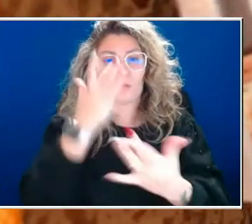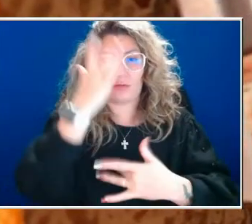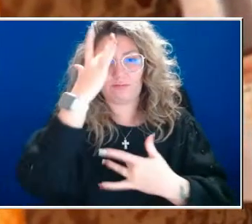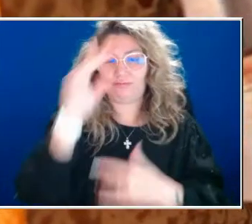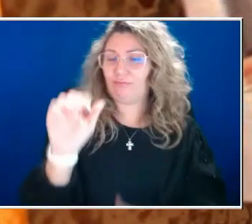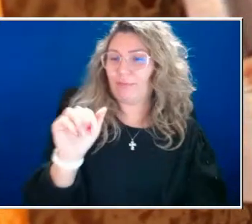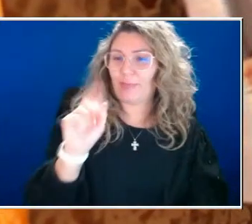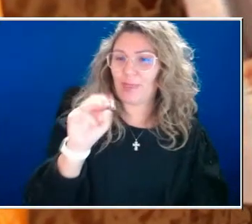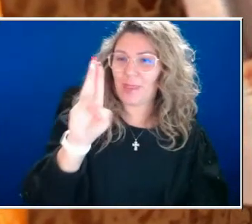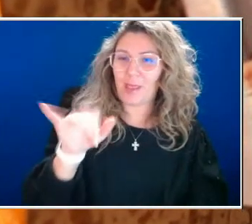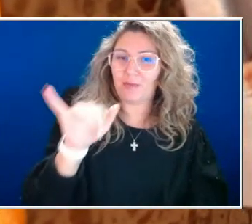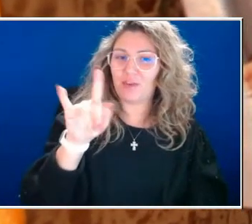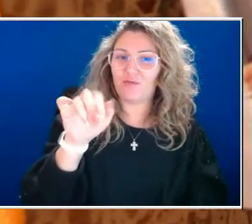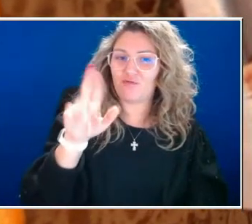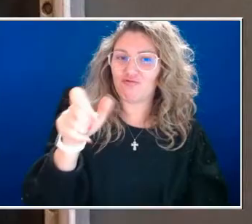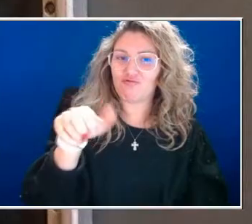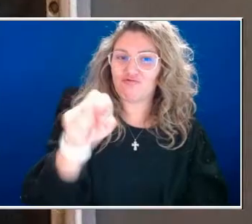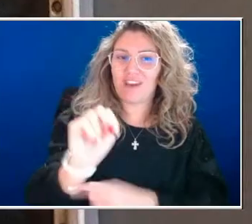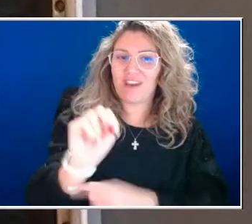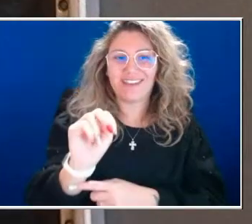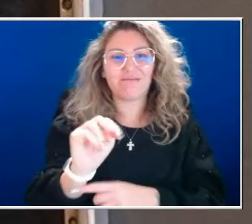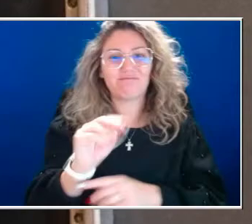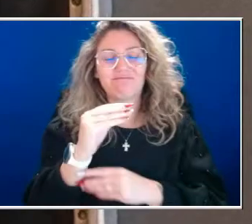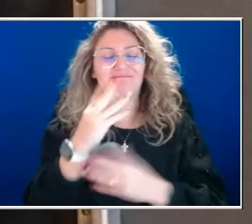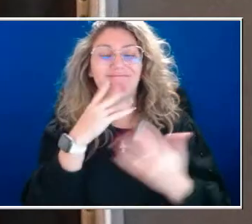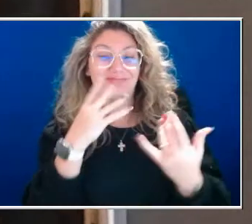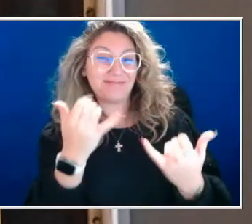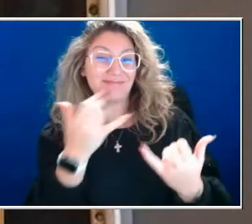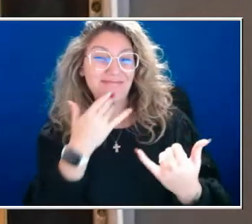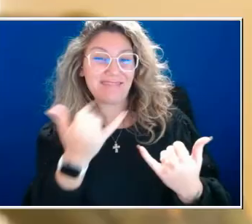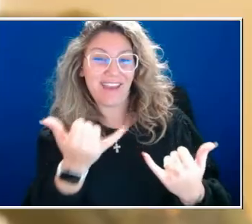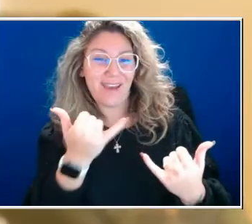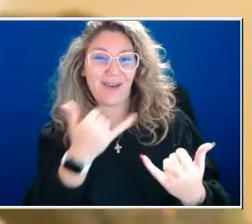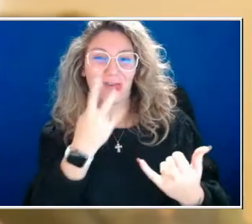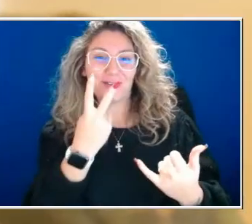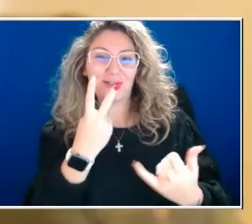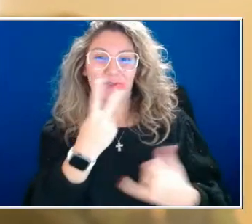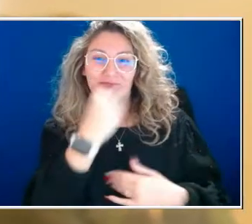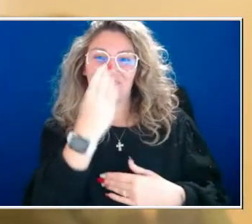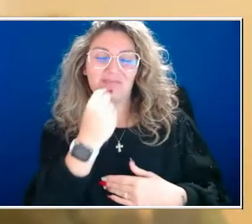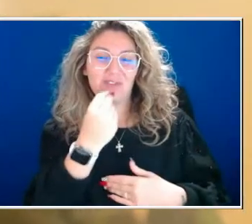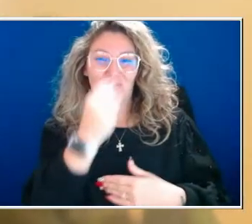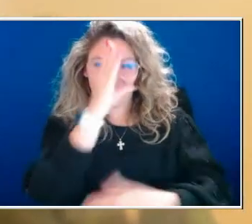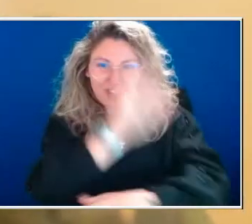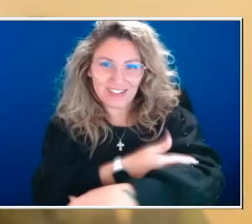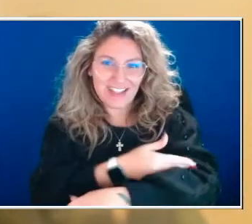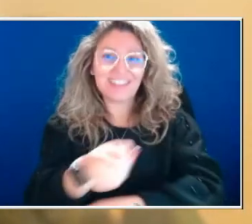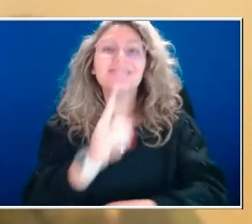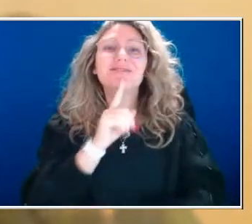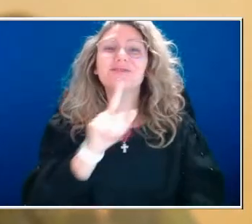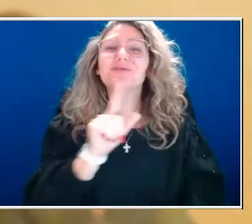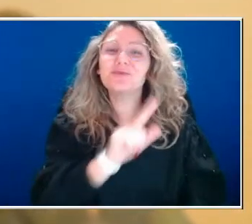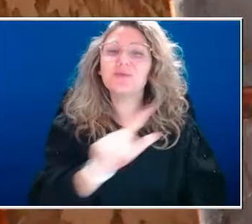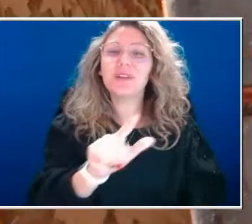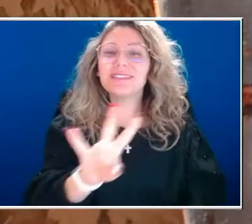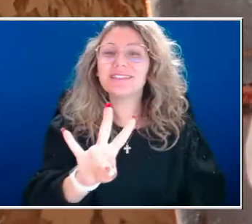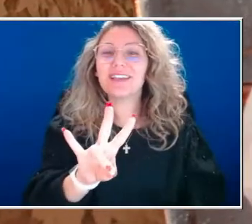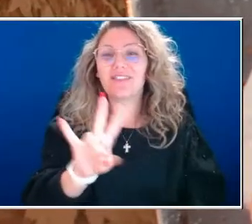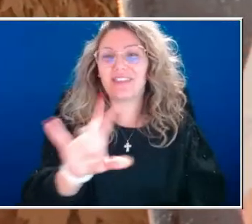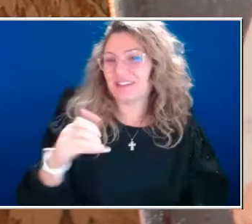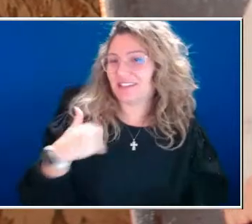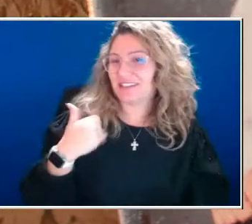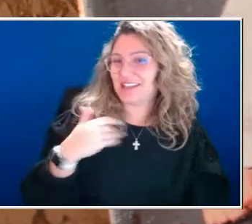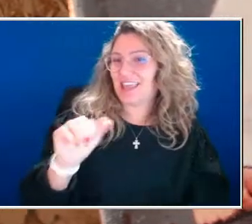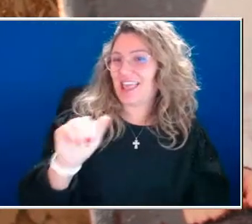2 beautiful sons, all grown up now. So this is Cole. He is 27. This other one is our youngest, Alexander. She has